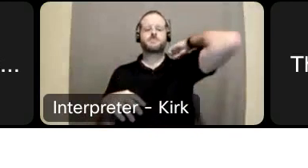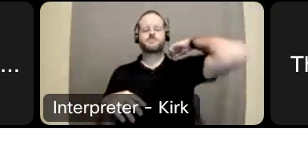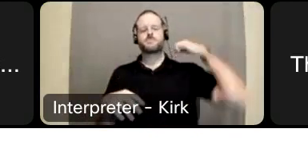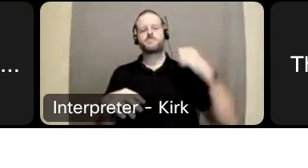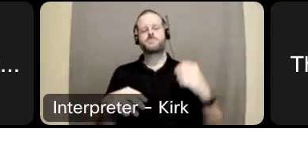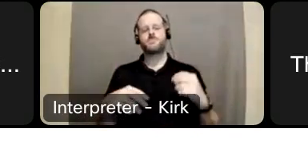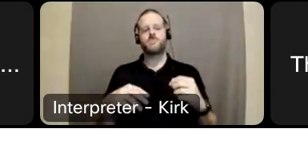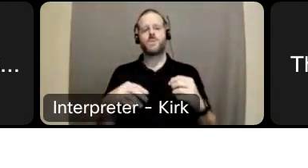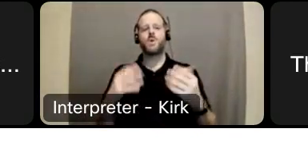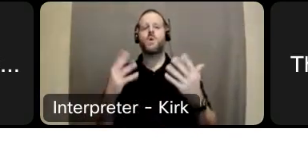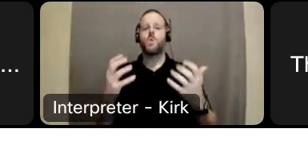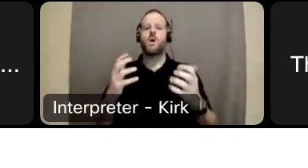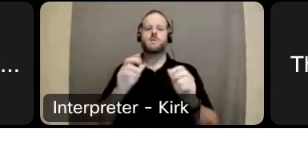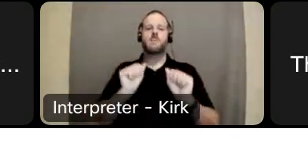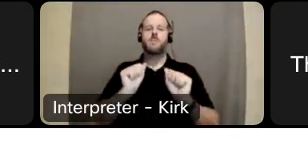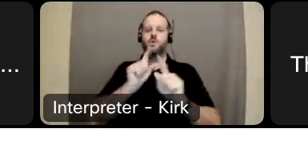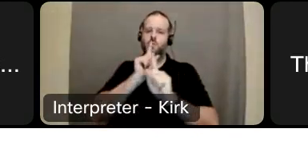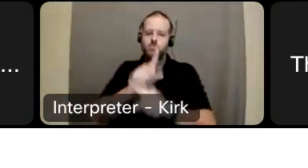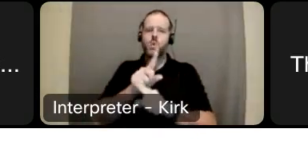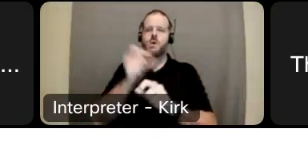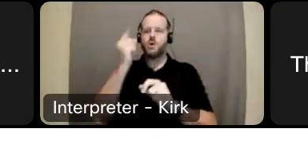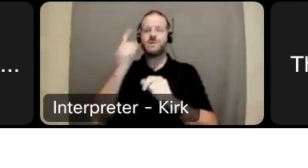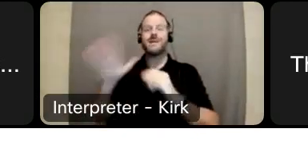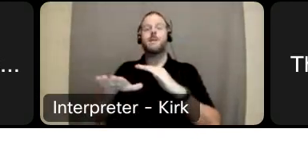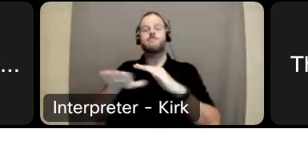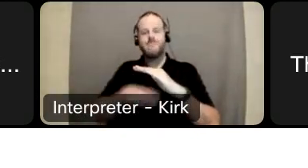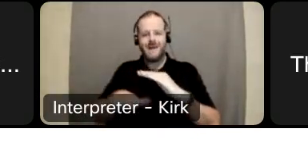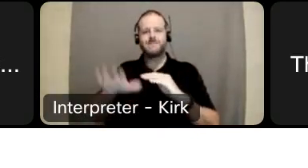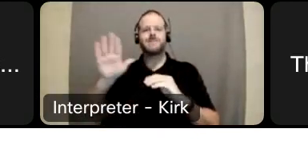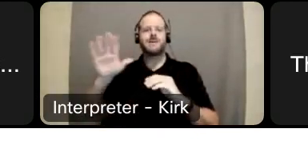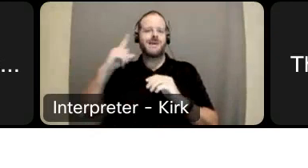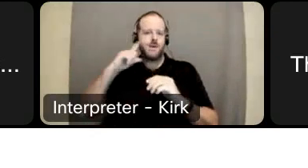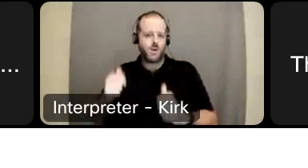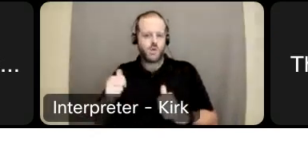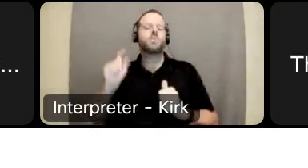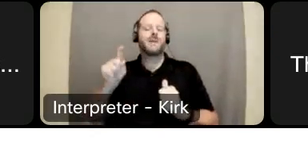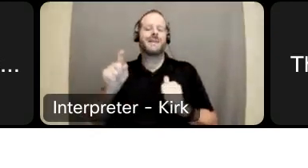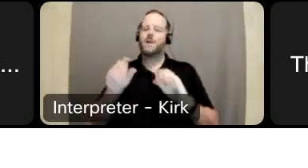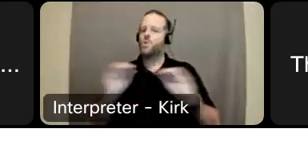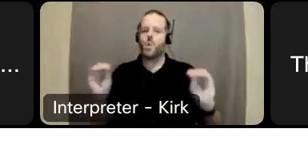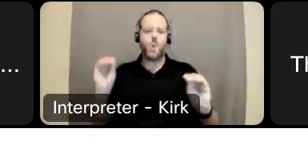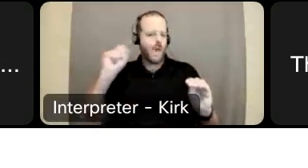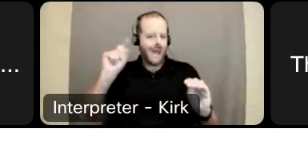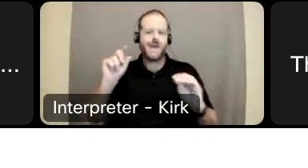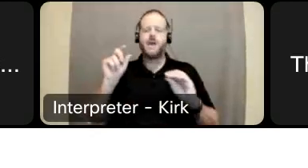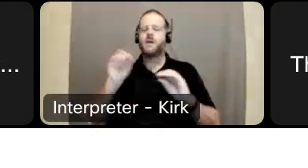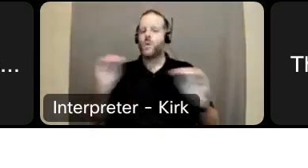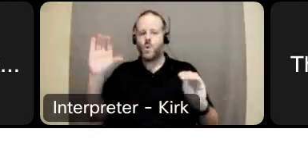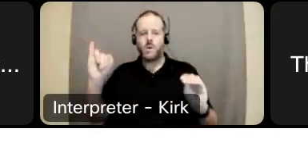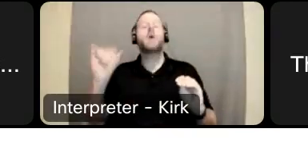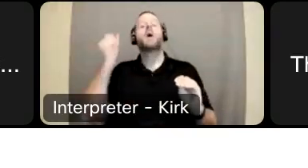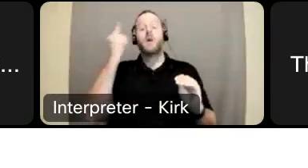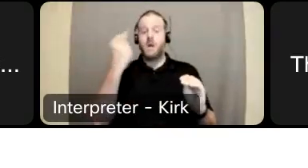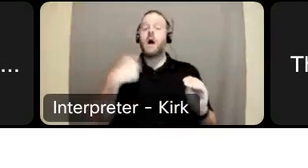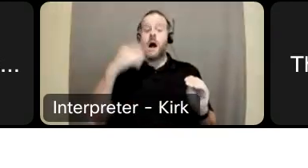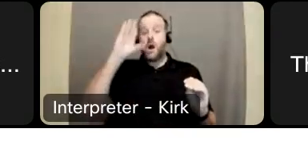to be able to report and understand their base hearing loss, we need to have information from the unaided audiogram. And I recognize that sometimes you may